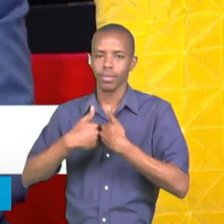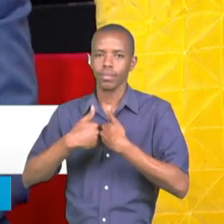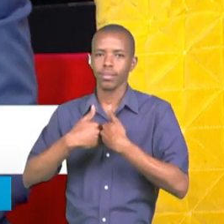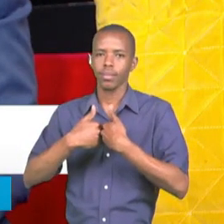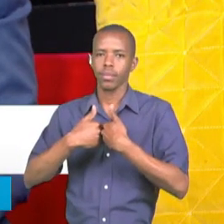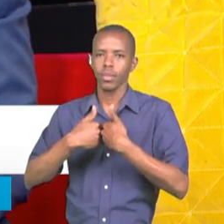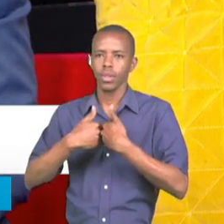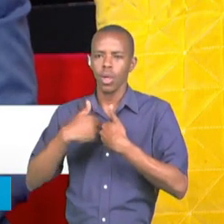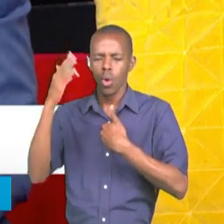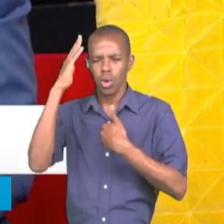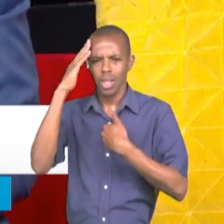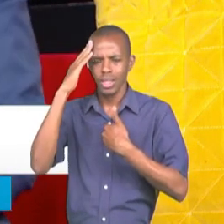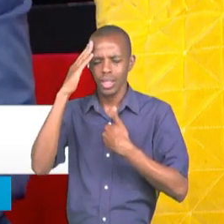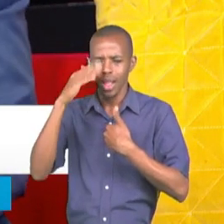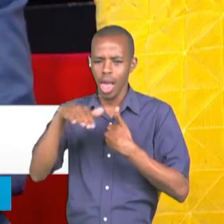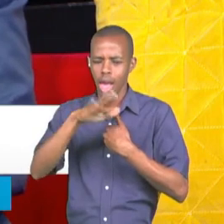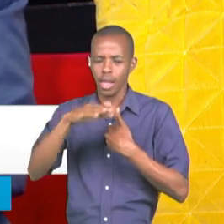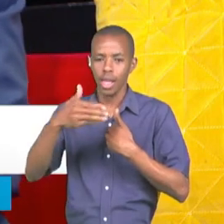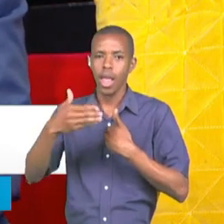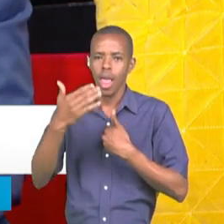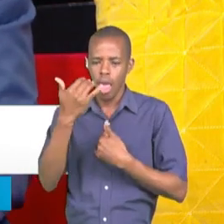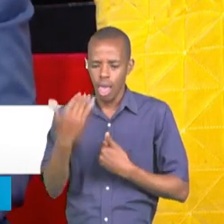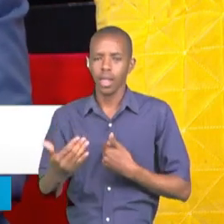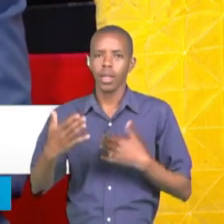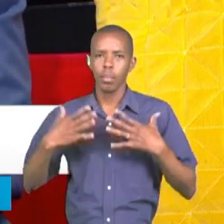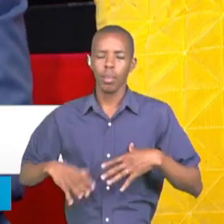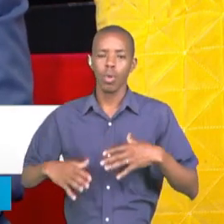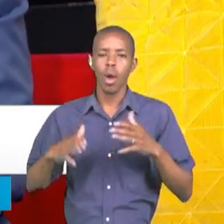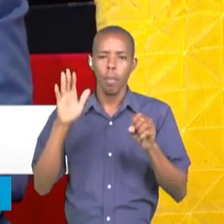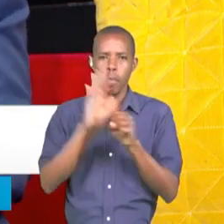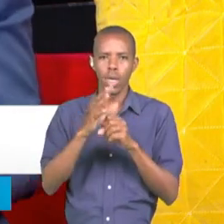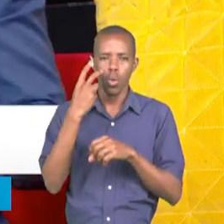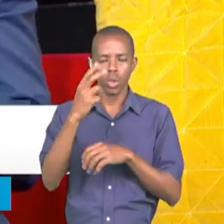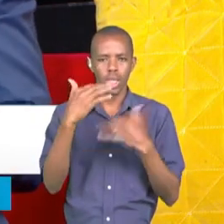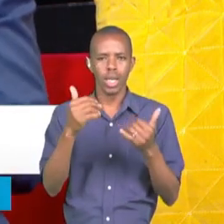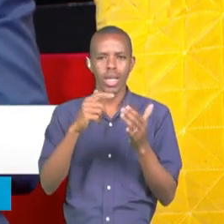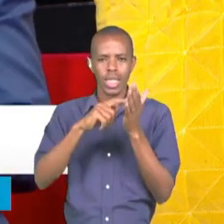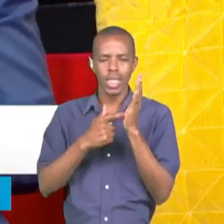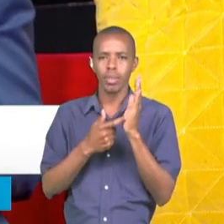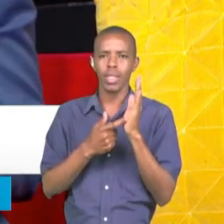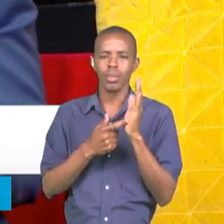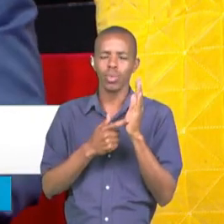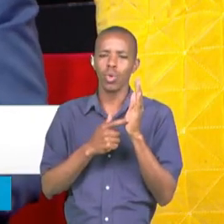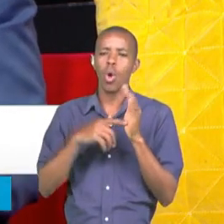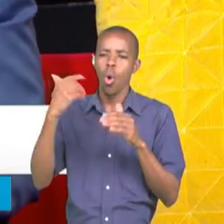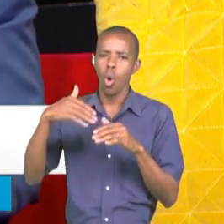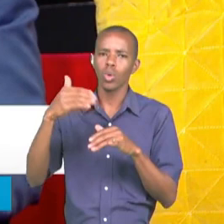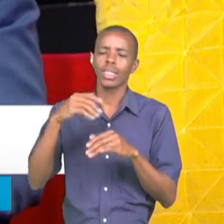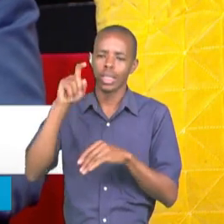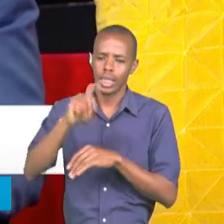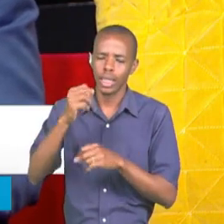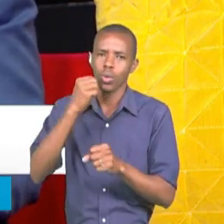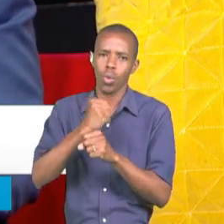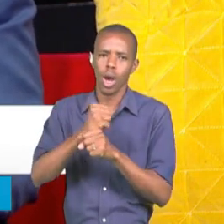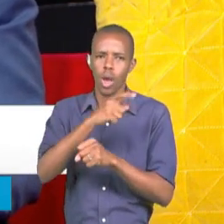You know, there's that aspect of even the young people who most of them are watching right now. Sometimes we really cry for all of unemployment. You